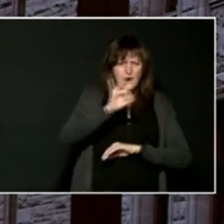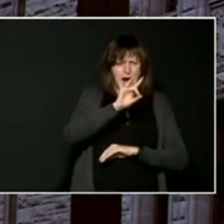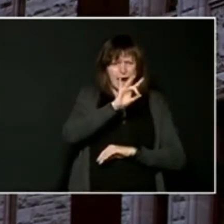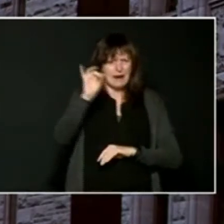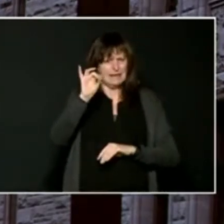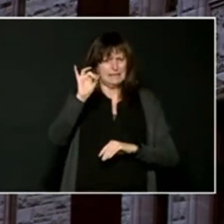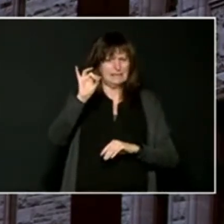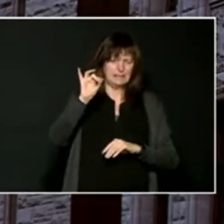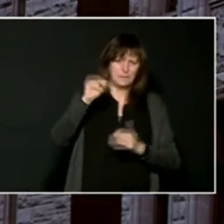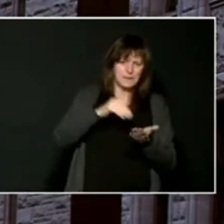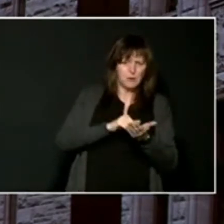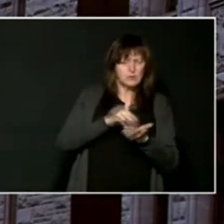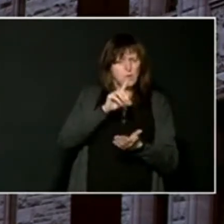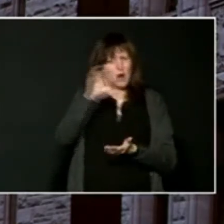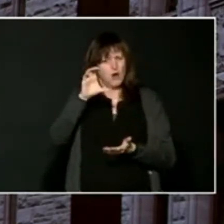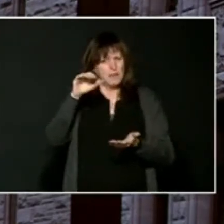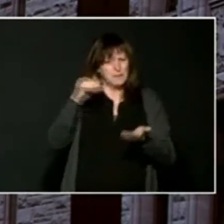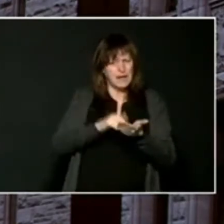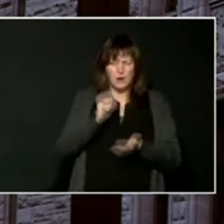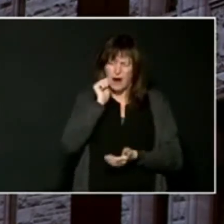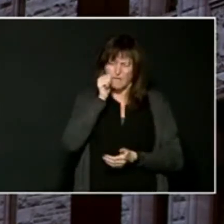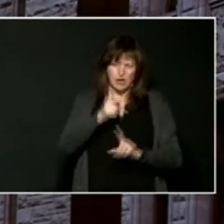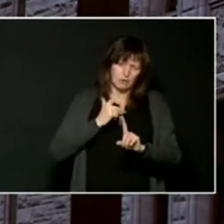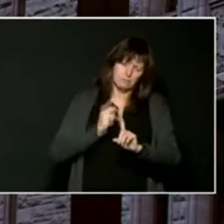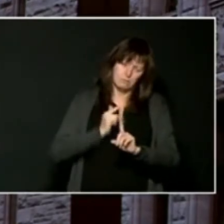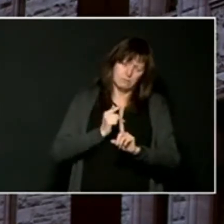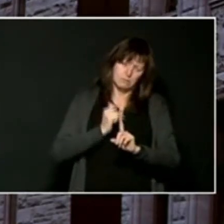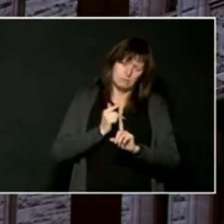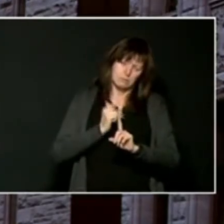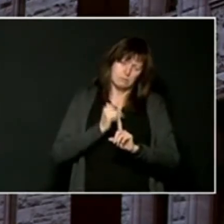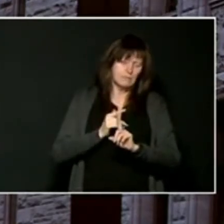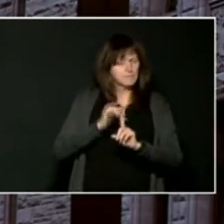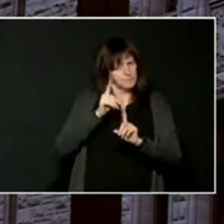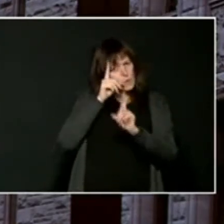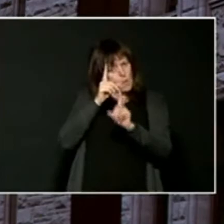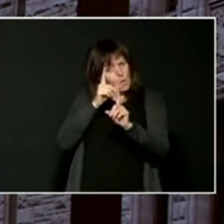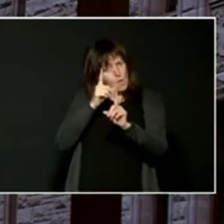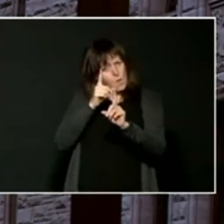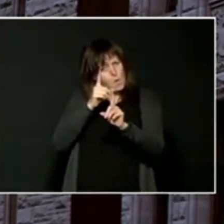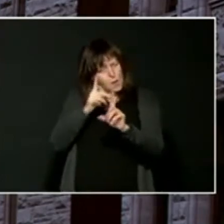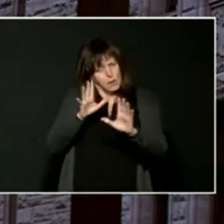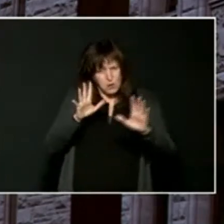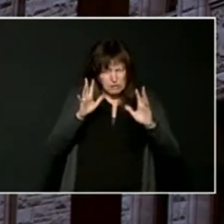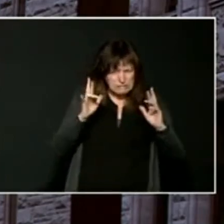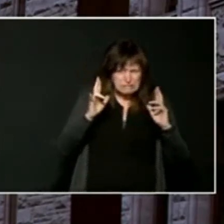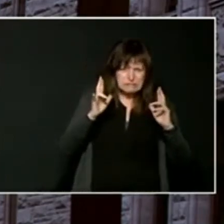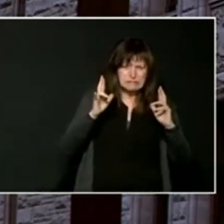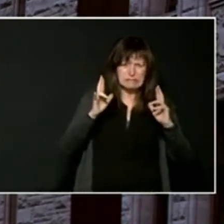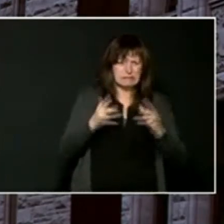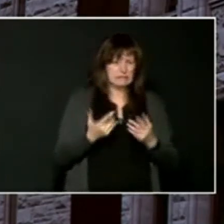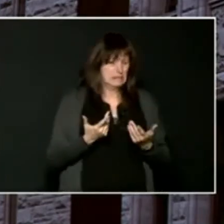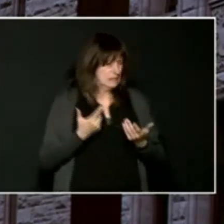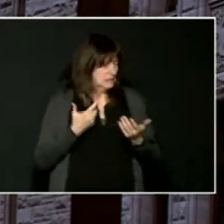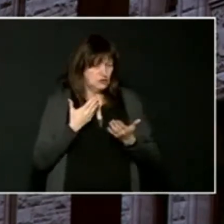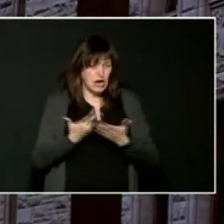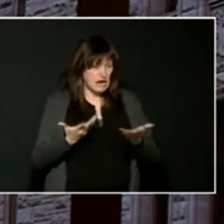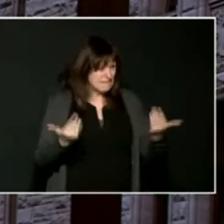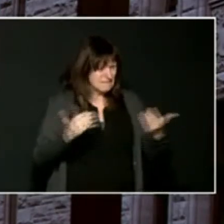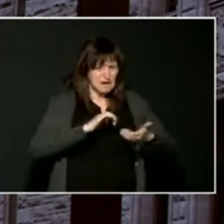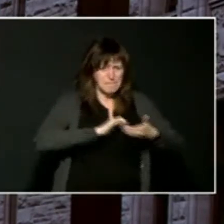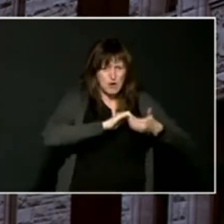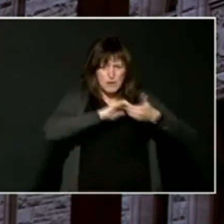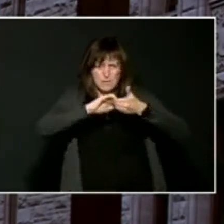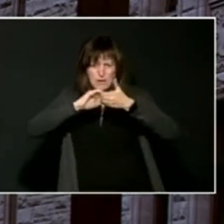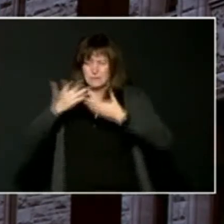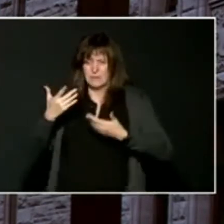vaccinations a day. That's a great endeavor, and we hope to be able to achieve that with all the partners involved, whether it's our public health units,